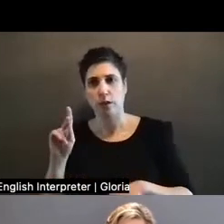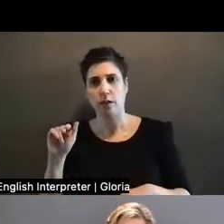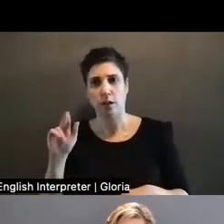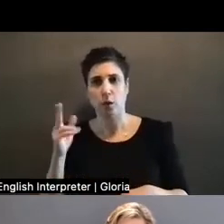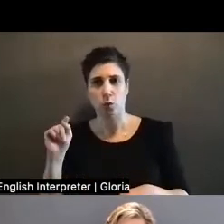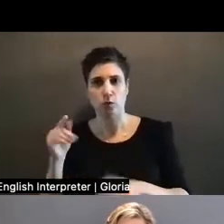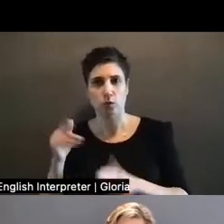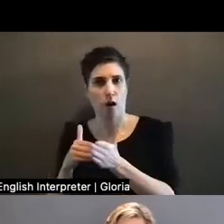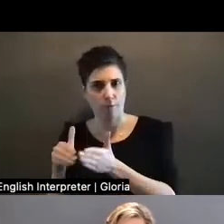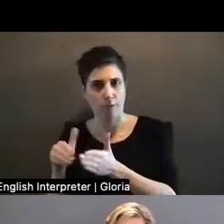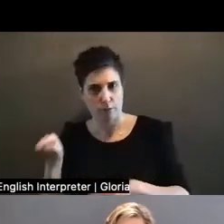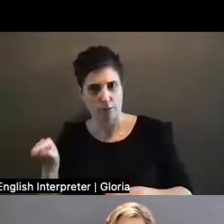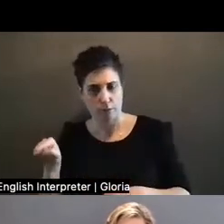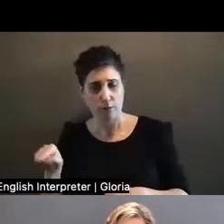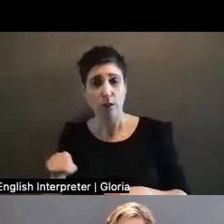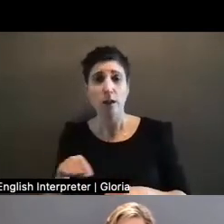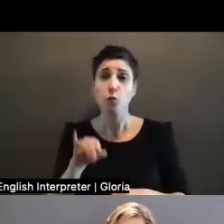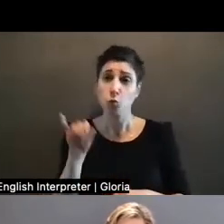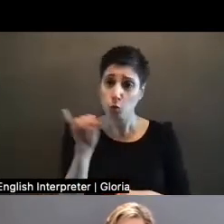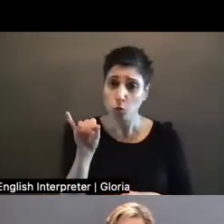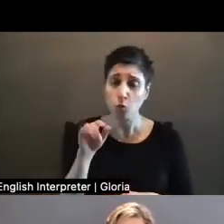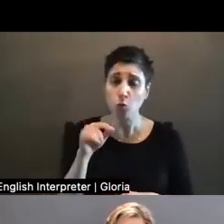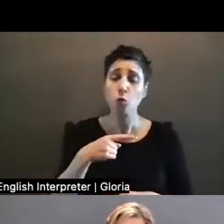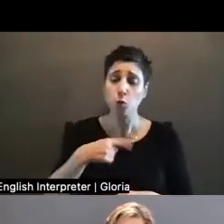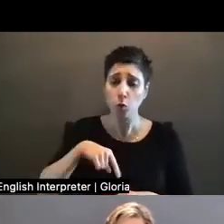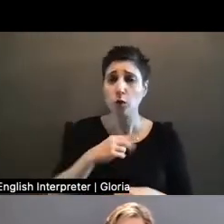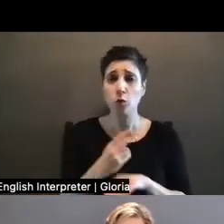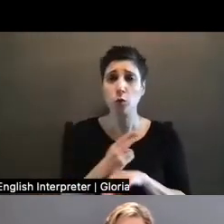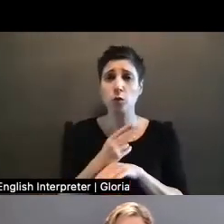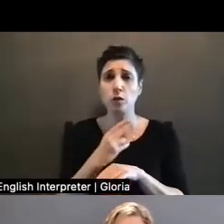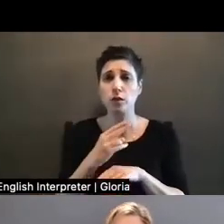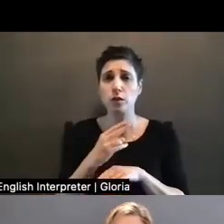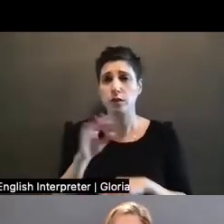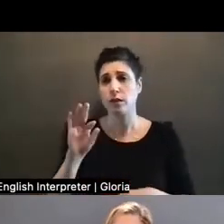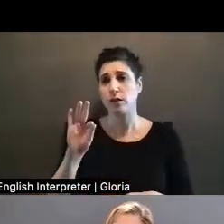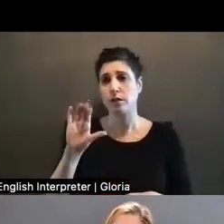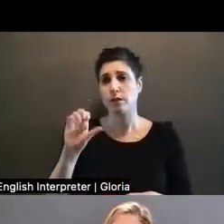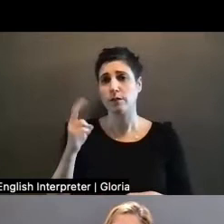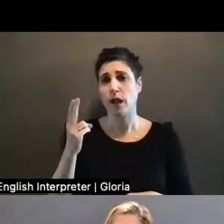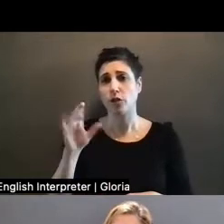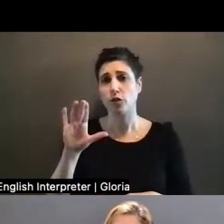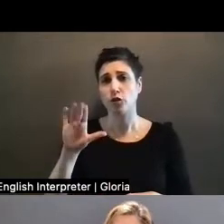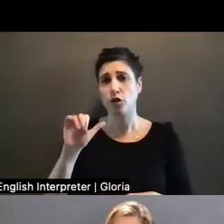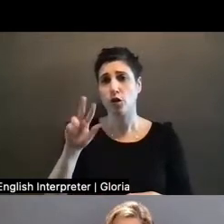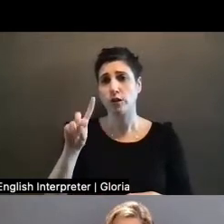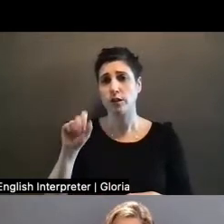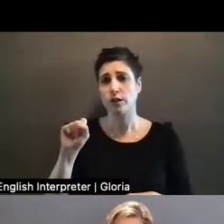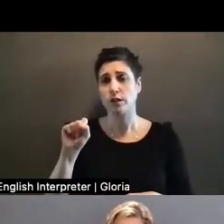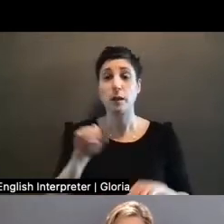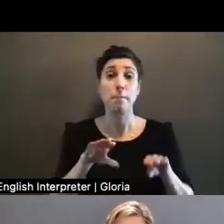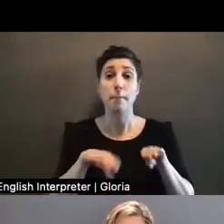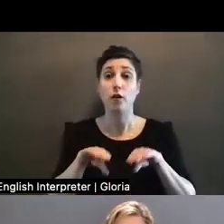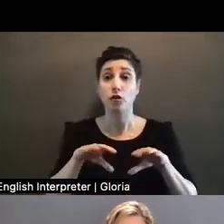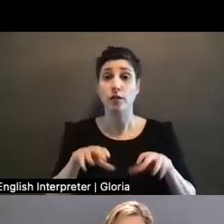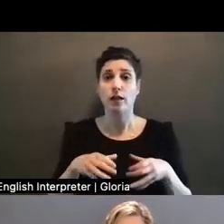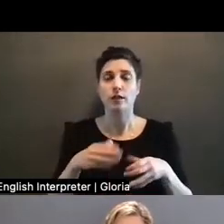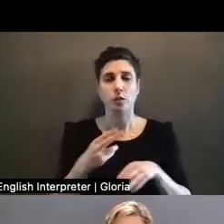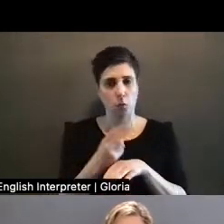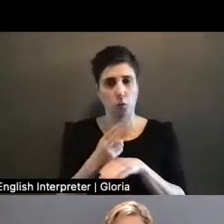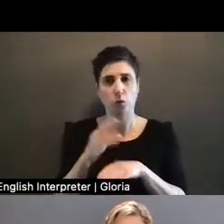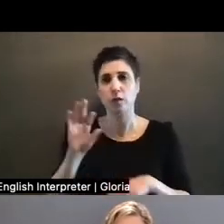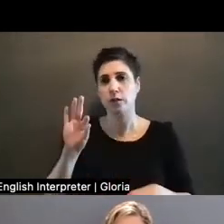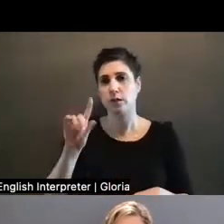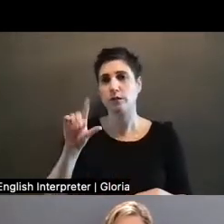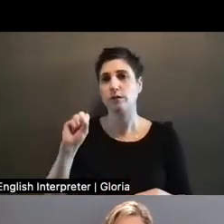we also use flashcards. So our biology class, another